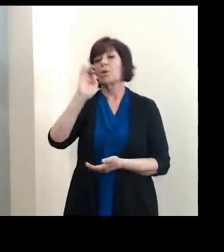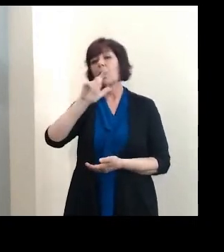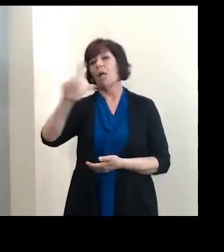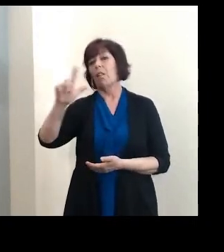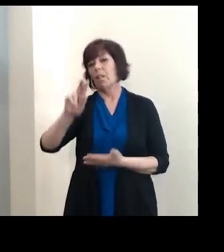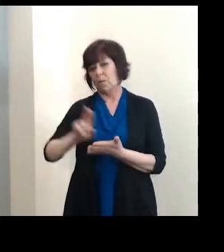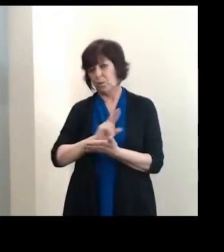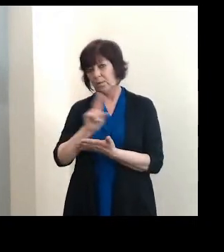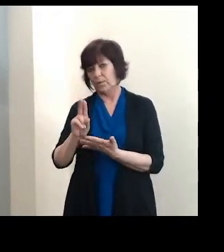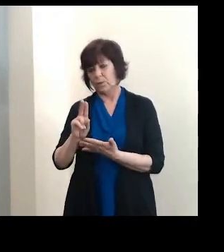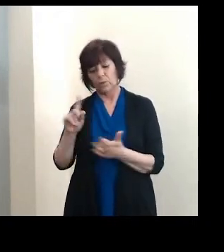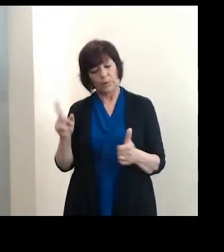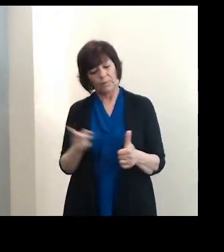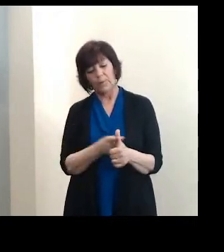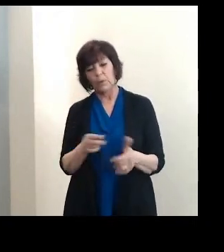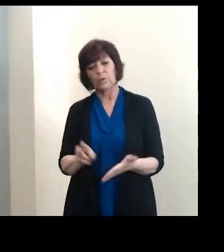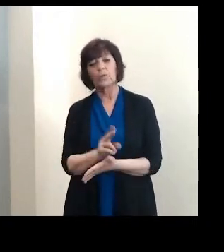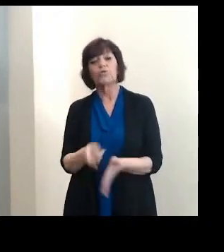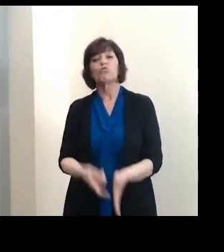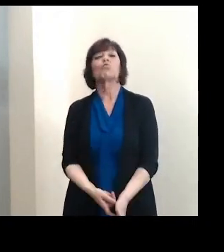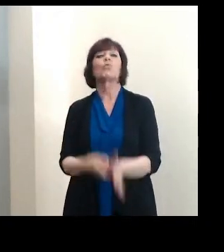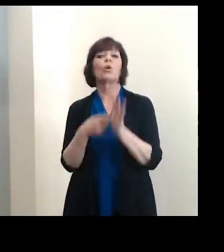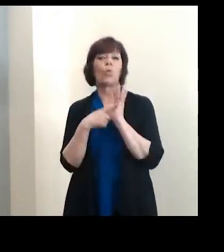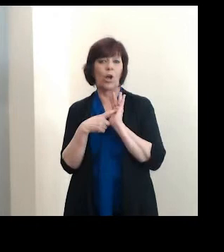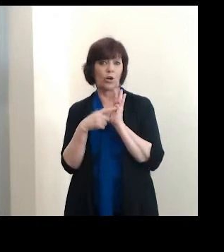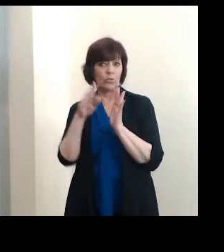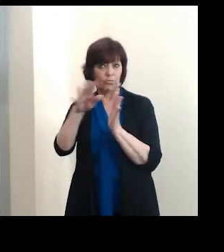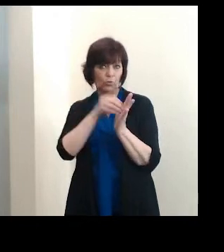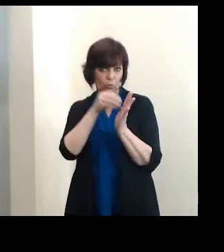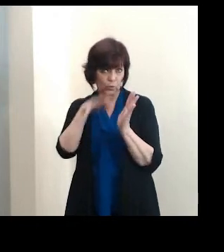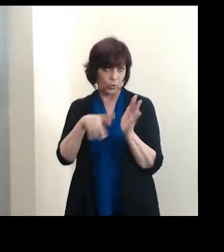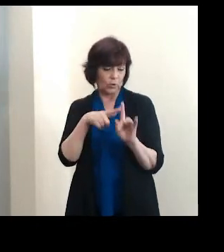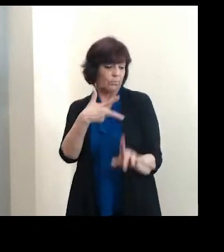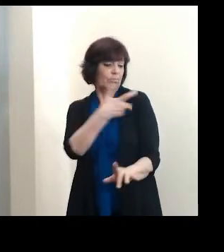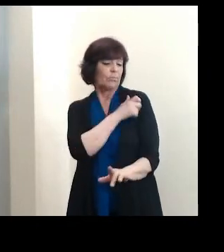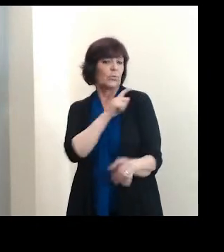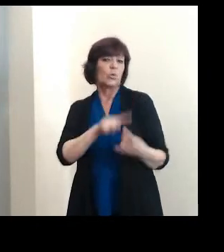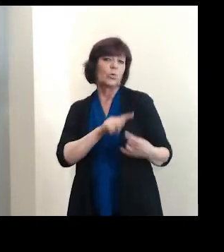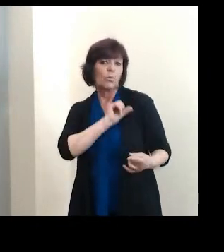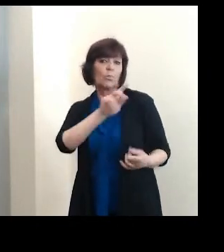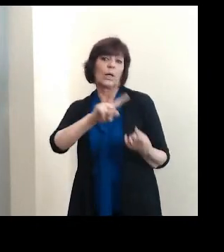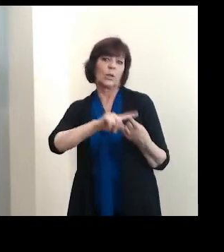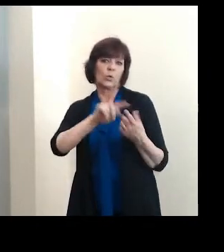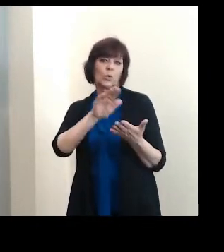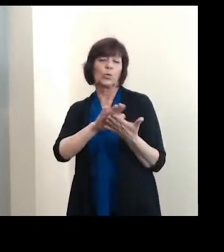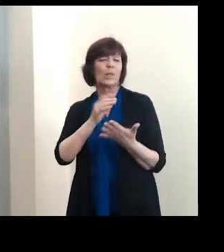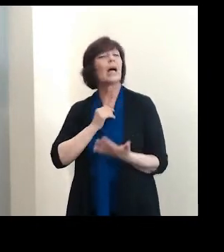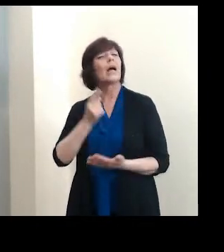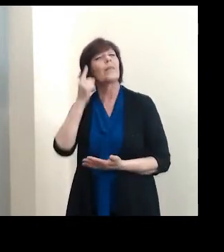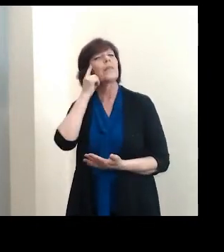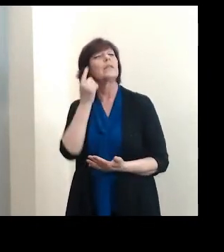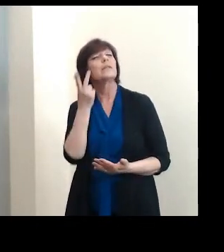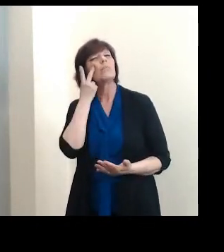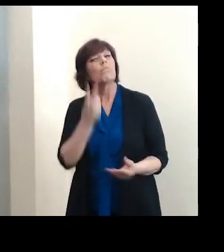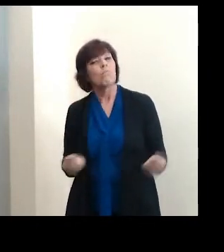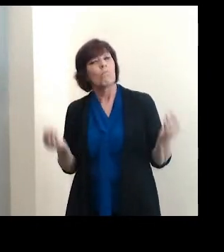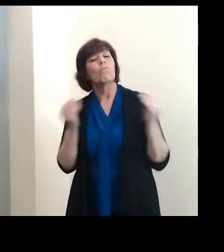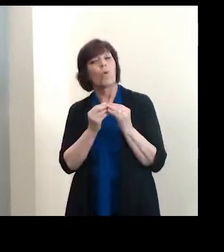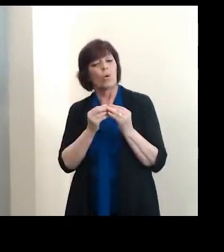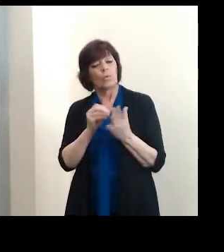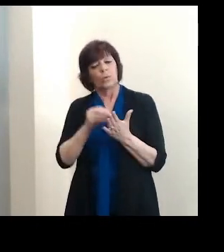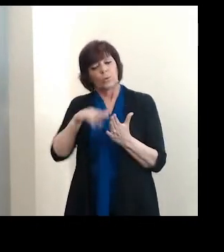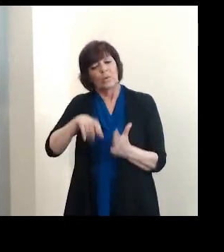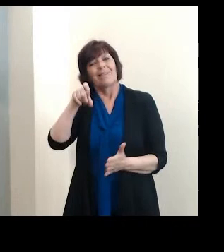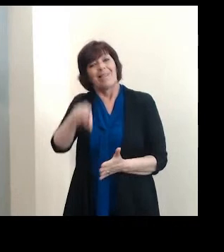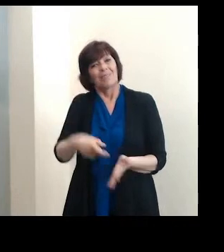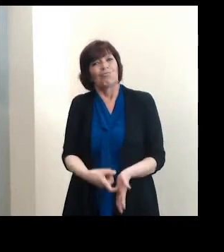first university to require students to be vaccinated to return to school. So I think you're going to see a lot more of that, where students are going to